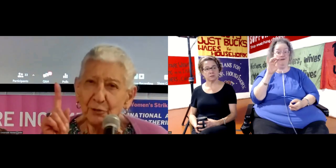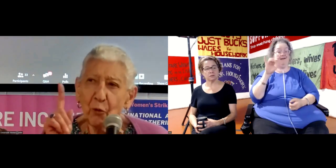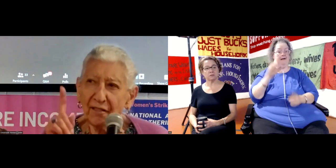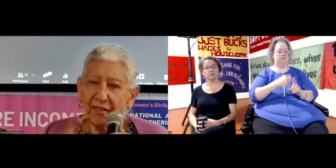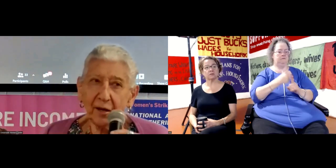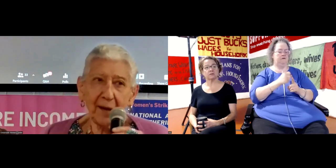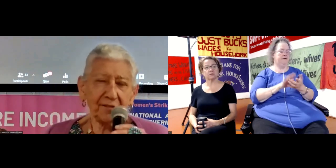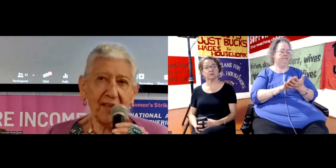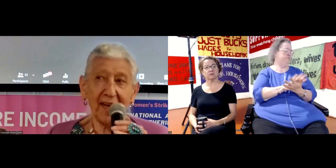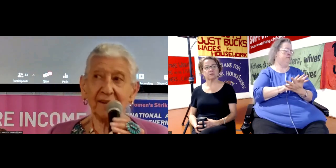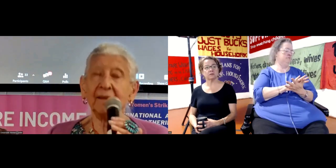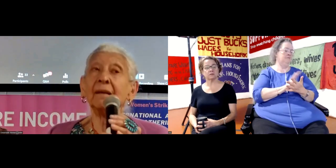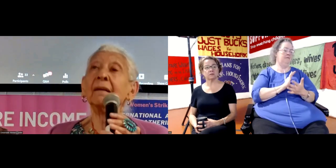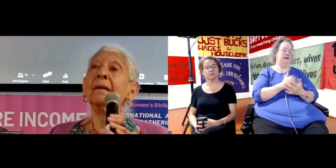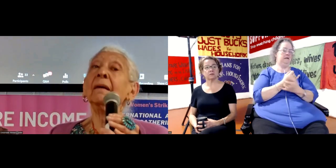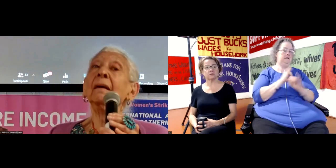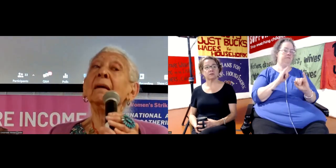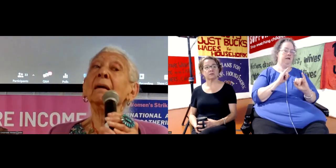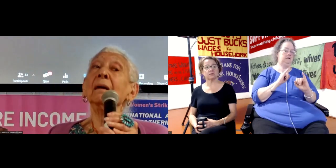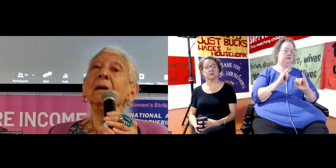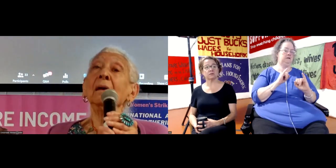to tell you one thing about that.